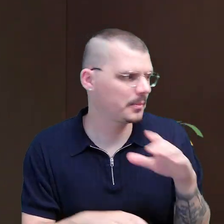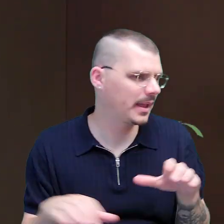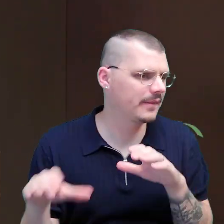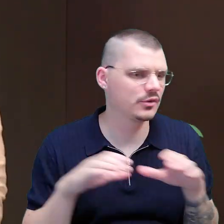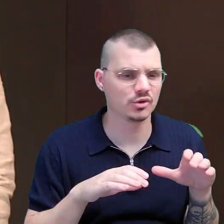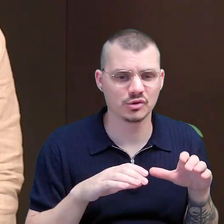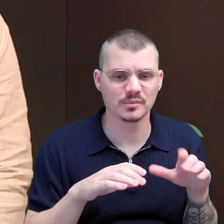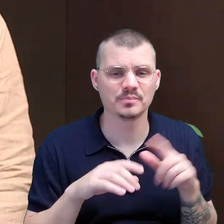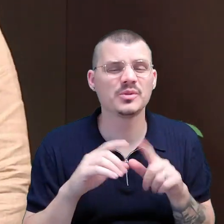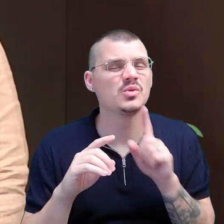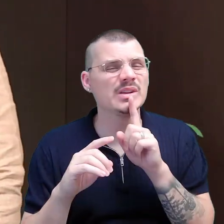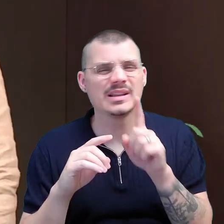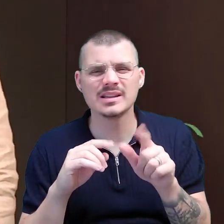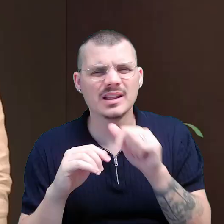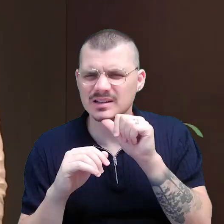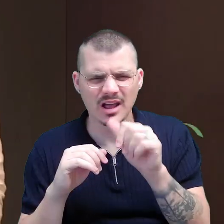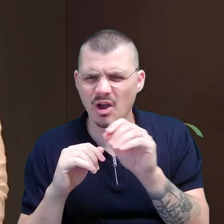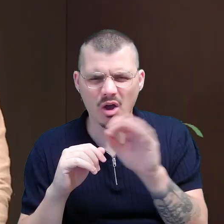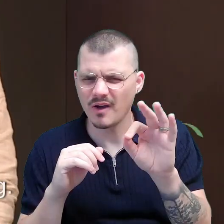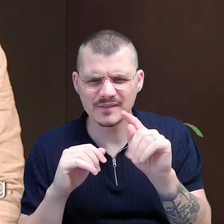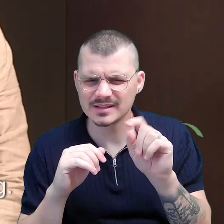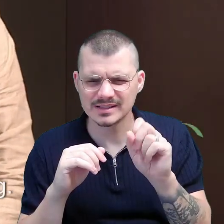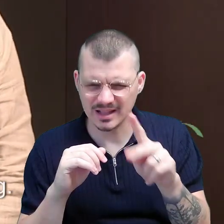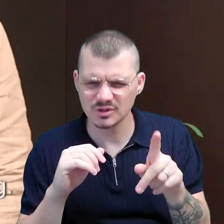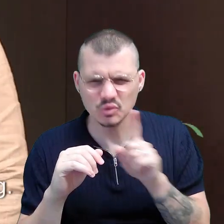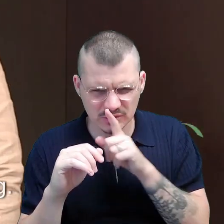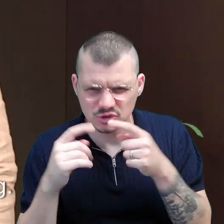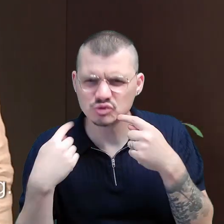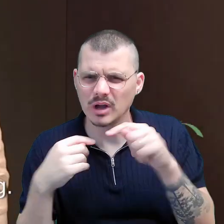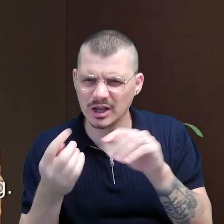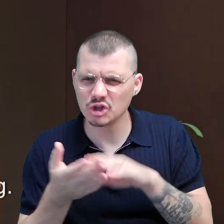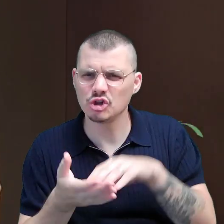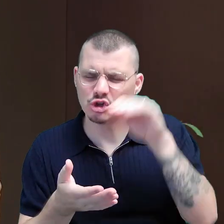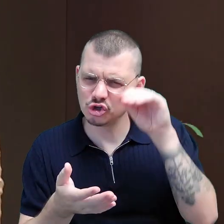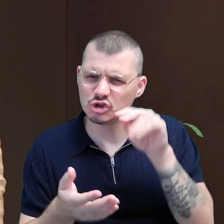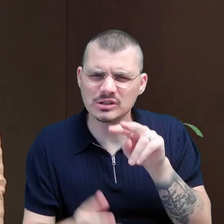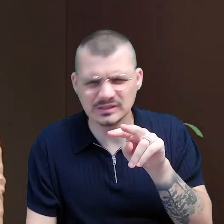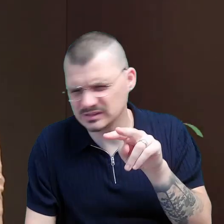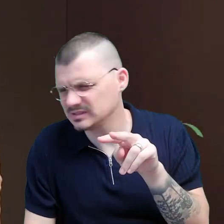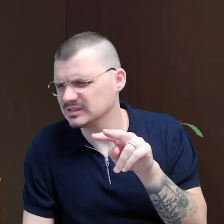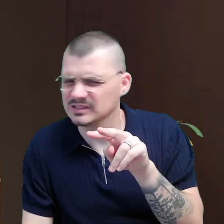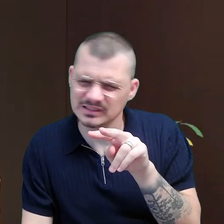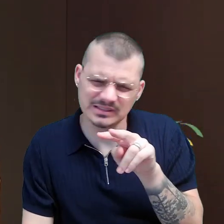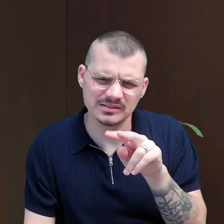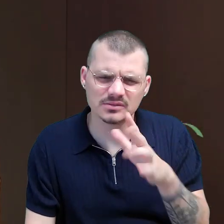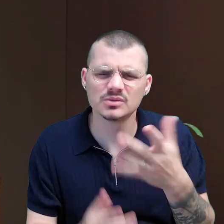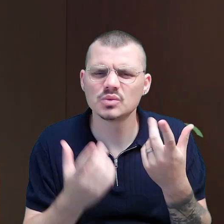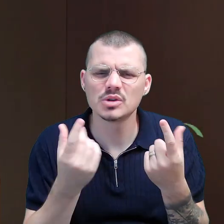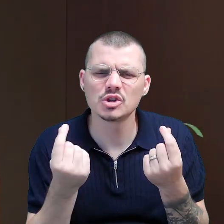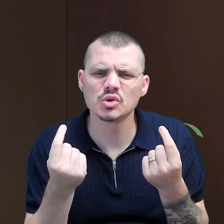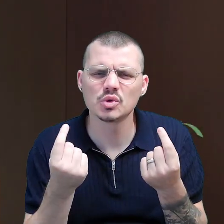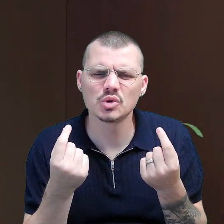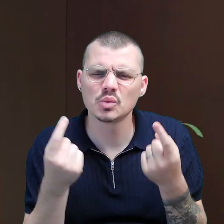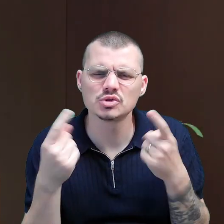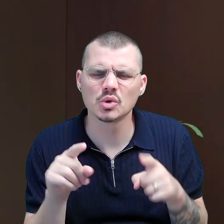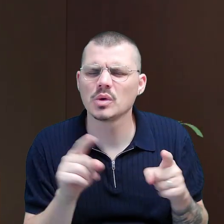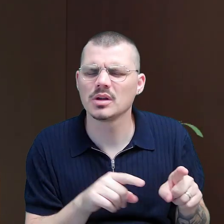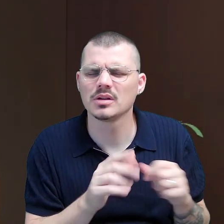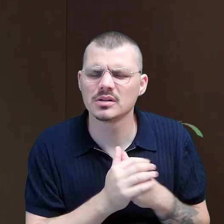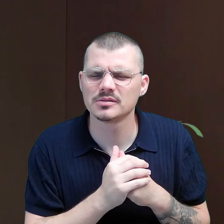behavior, but in fact they're not off-task. They're really trying to learn something. What are they doing? What's going on